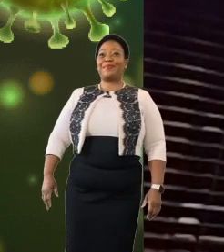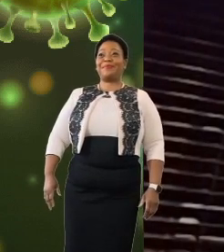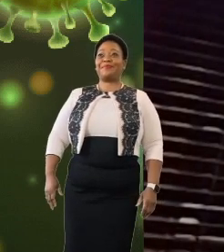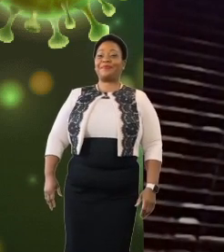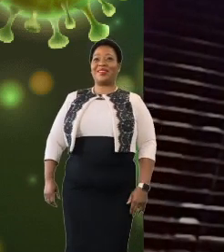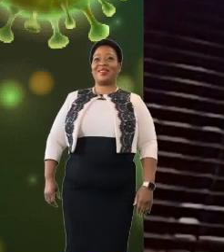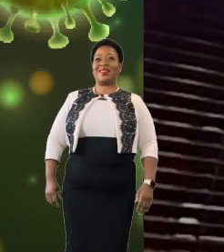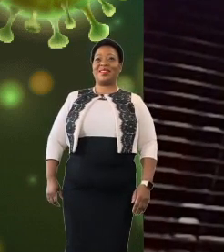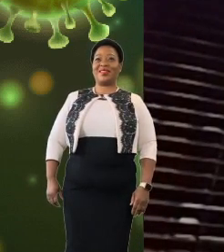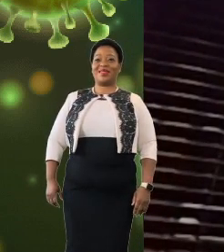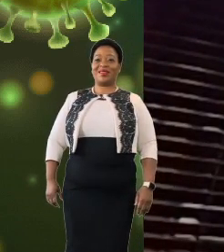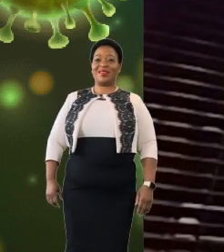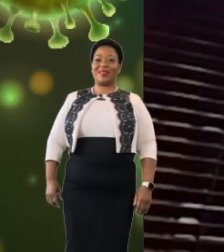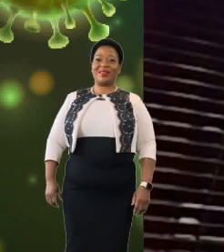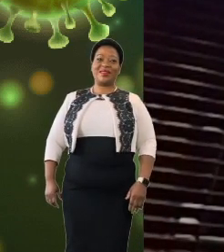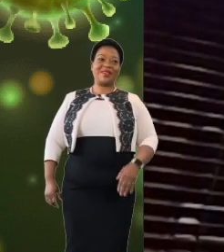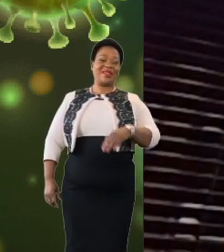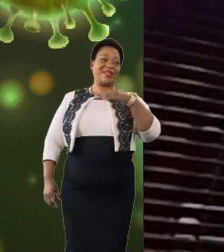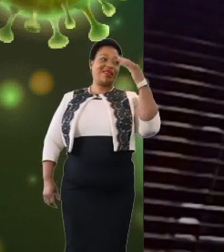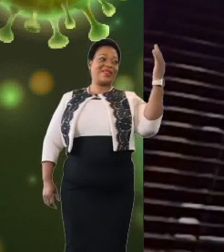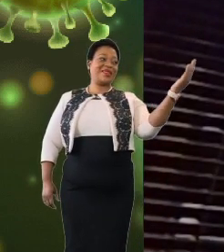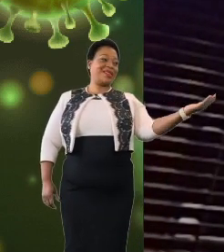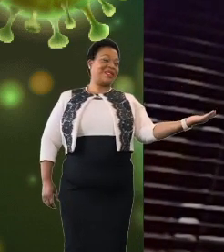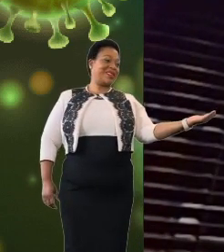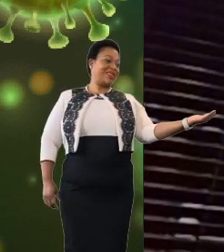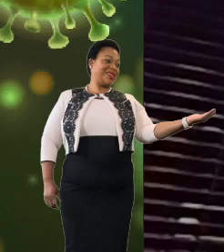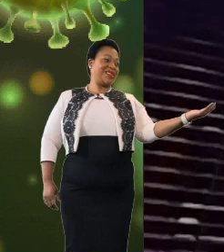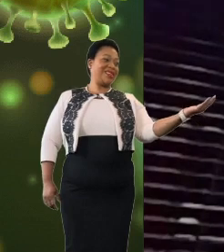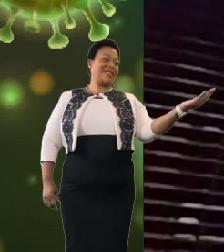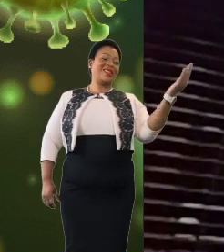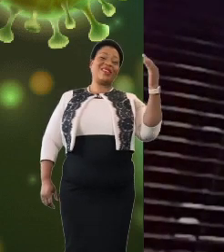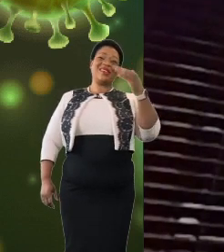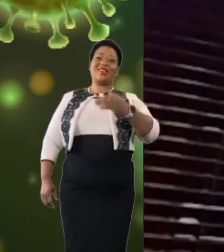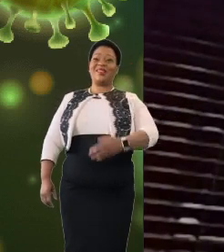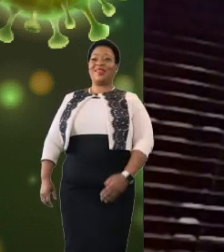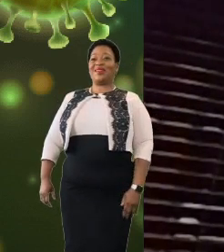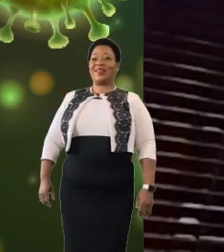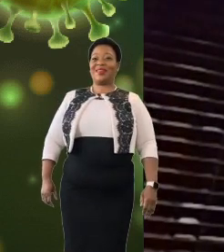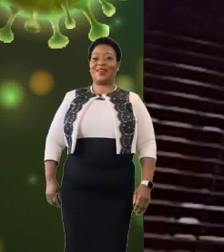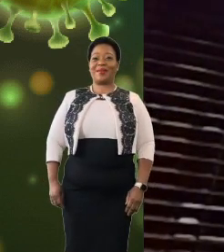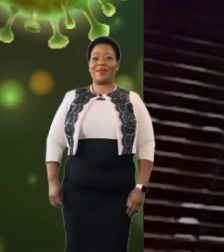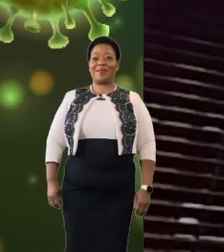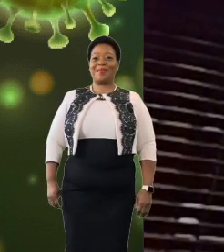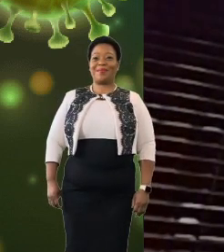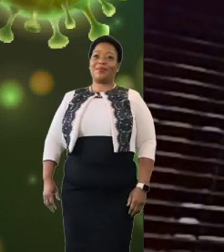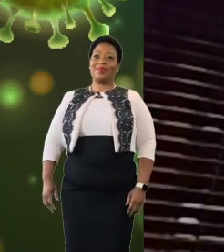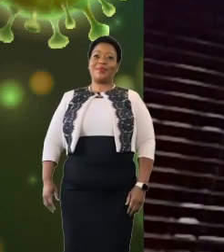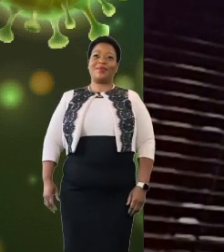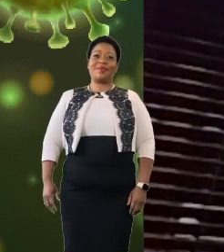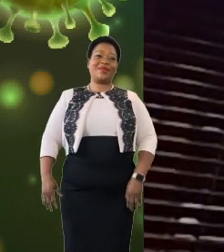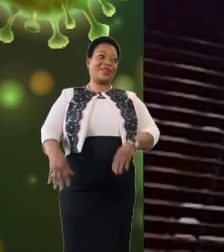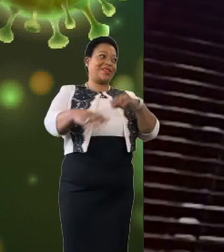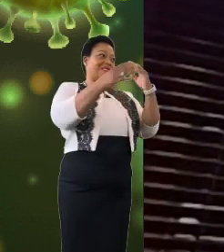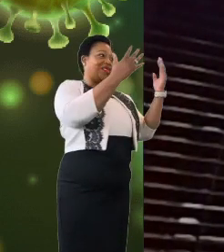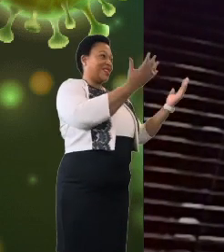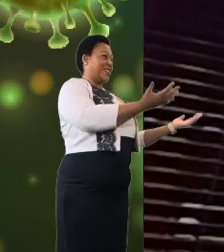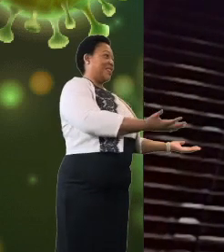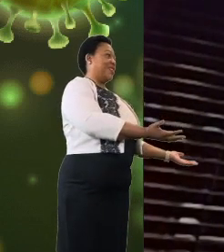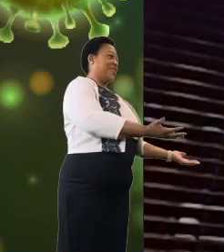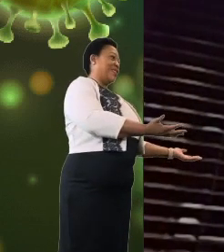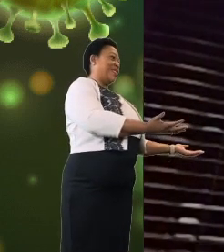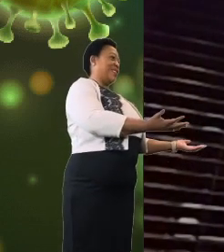everything else. You know, all those issues. You are all experts. I'm not an expert in all these things, but it's some things